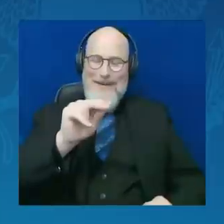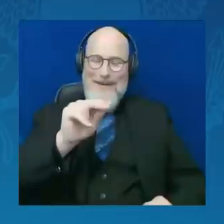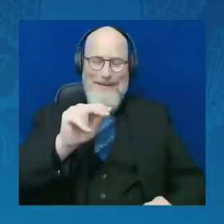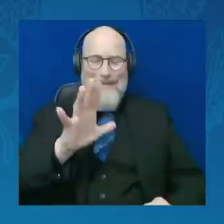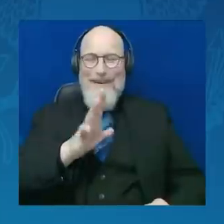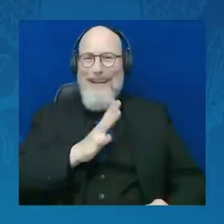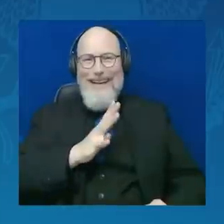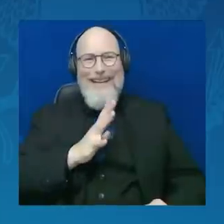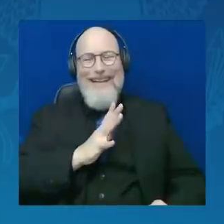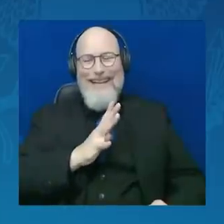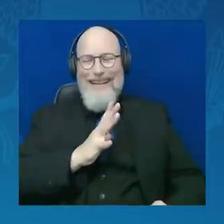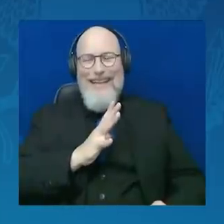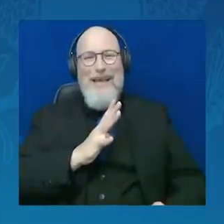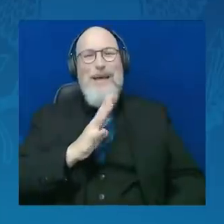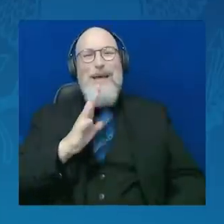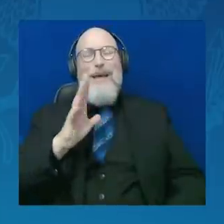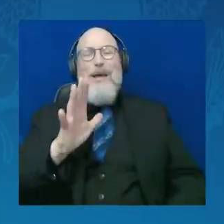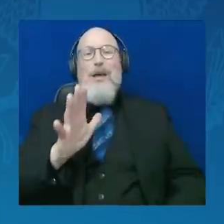We are very clear.